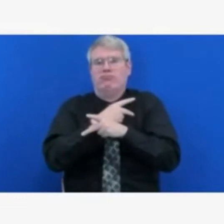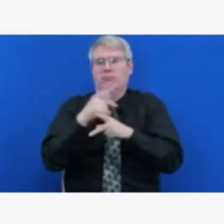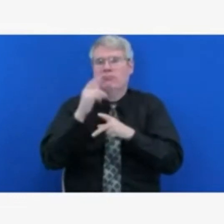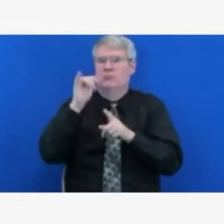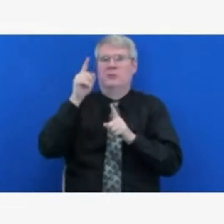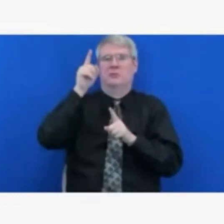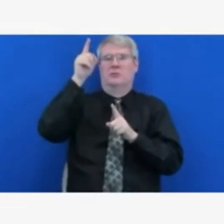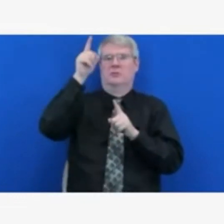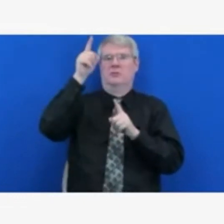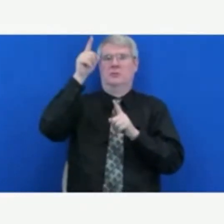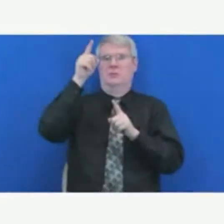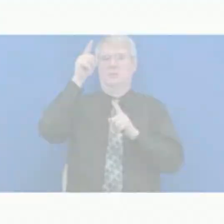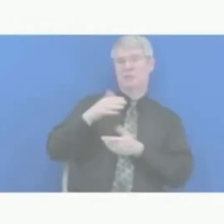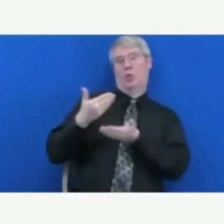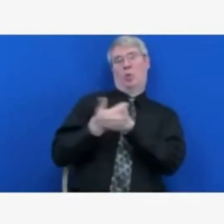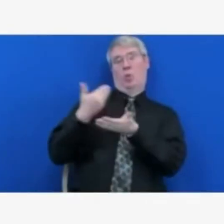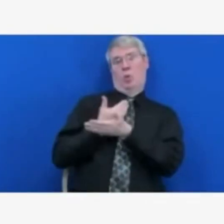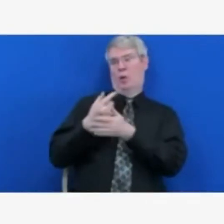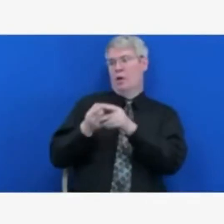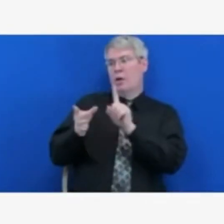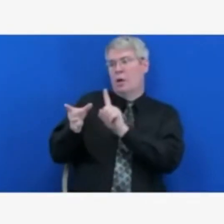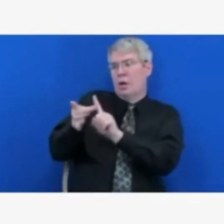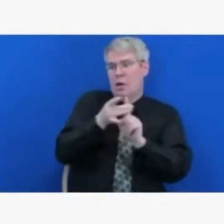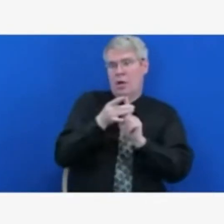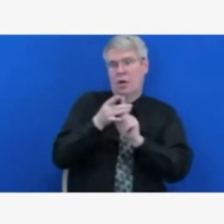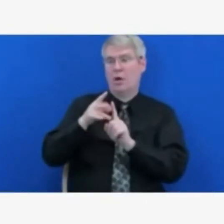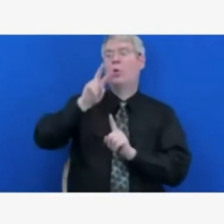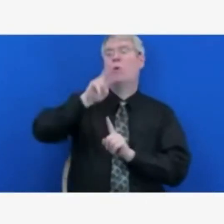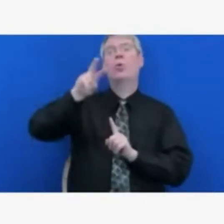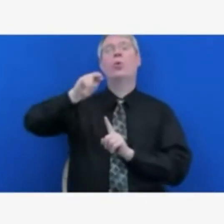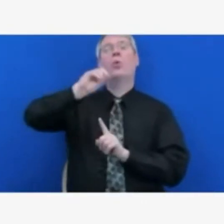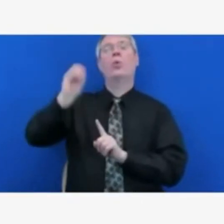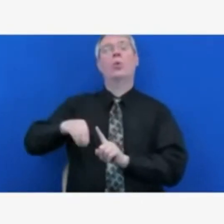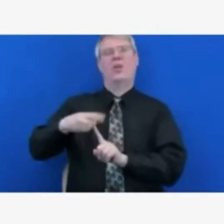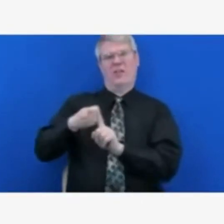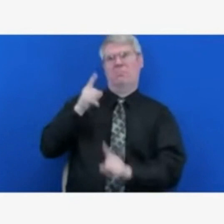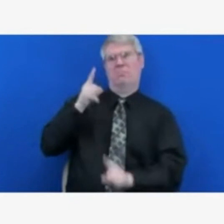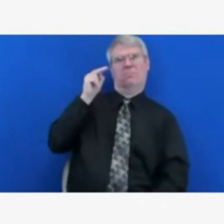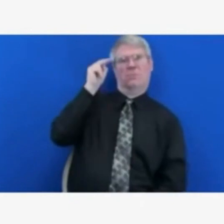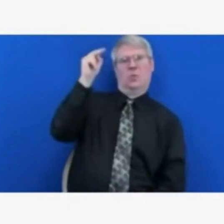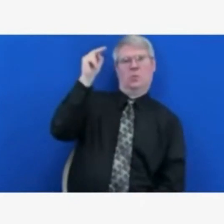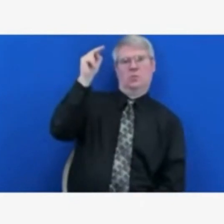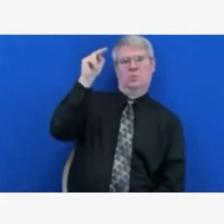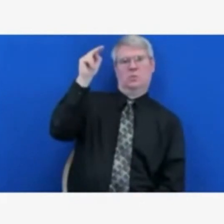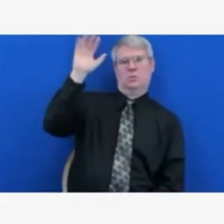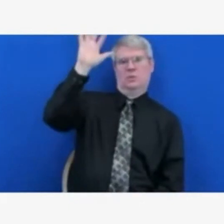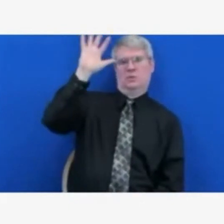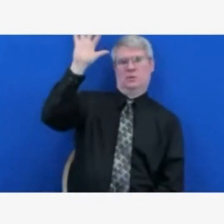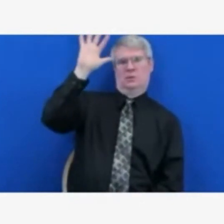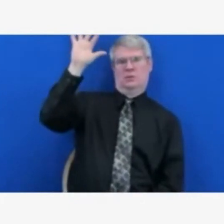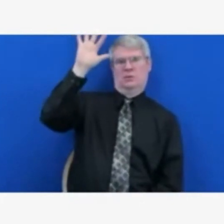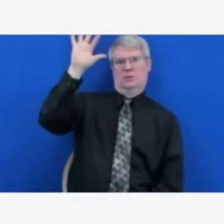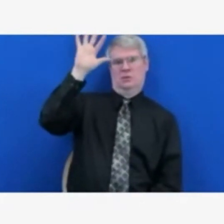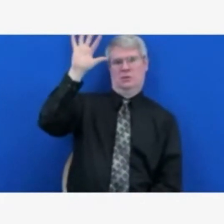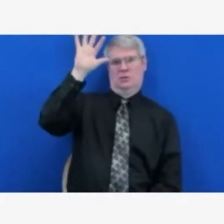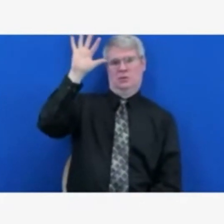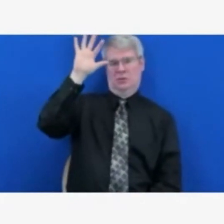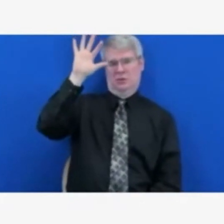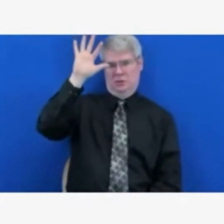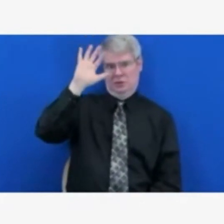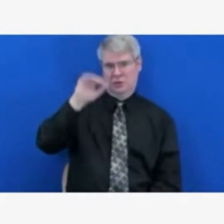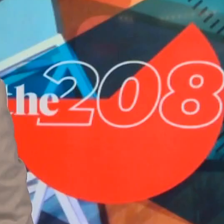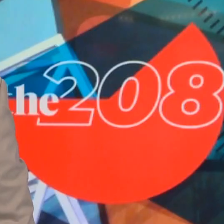reported among residents of the Panhandle, and the number of hospitalizations in the Panhandle increased by 3% last